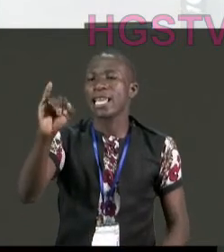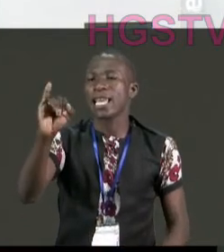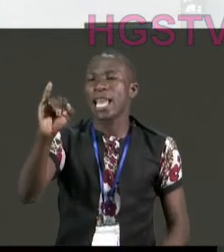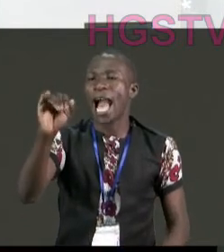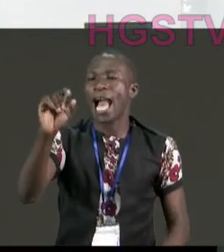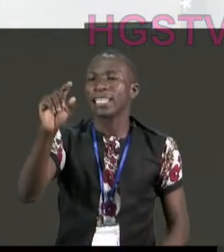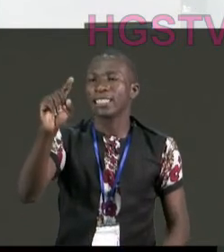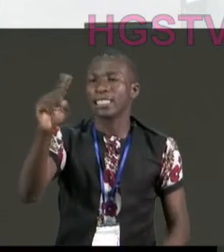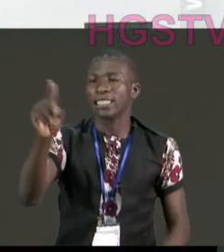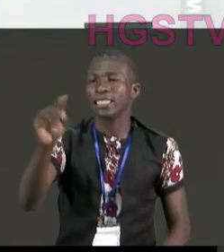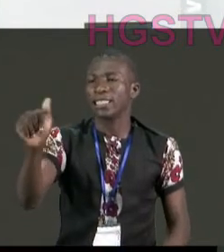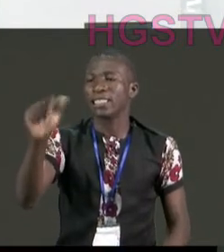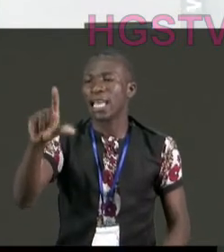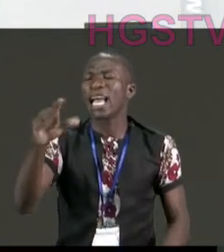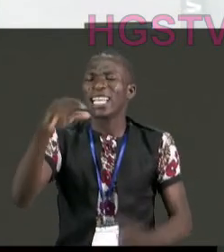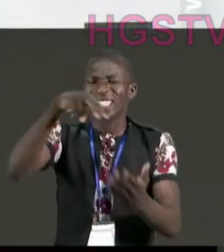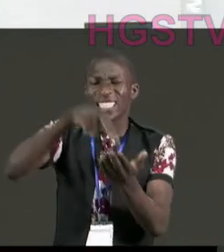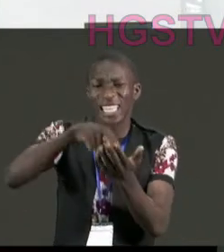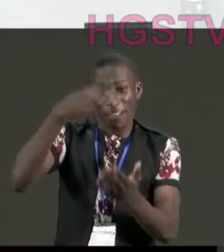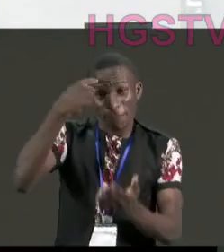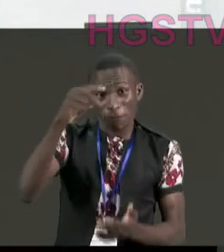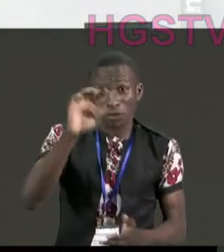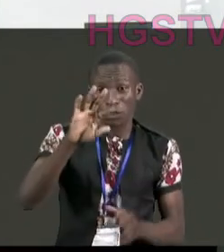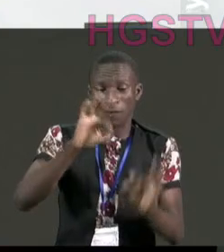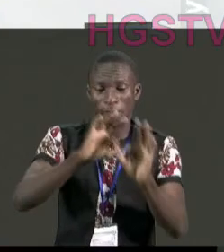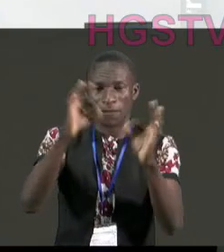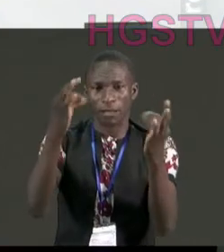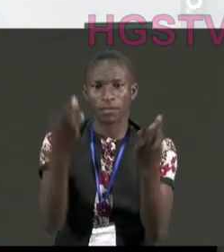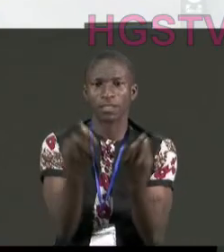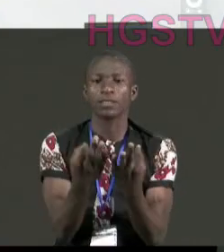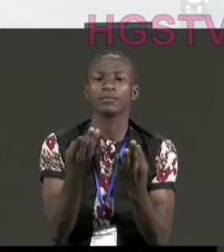Standing the gap for your family.